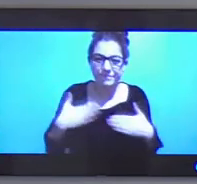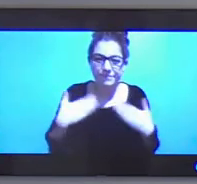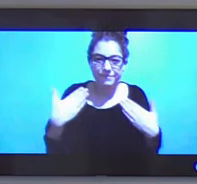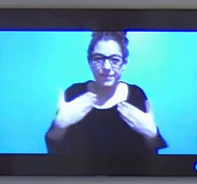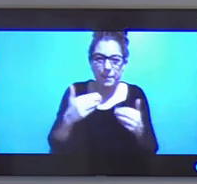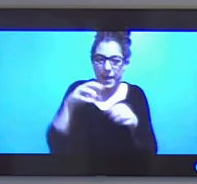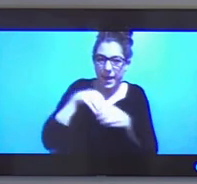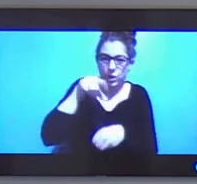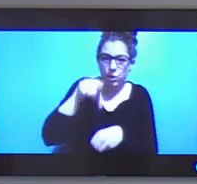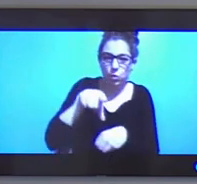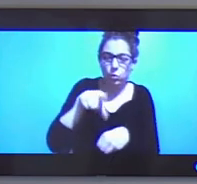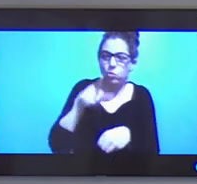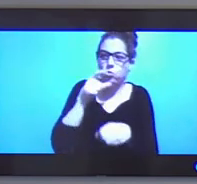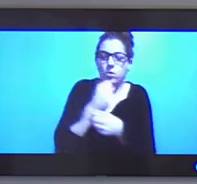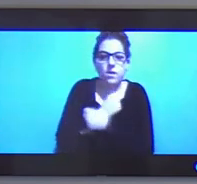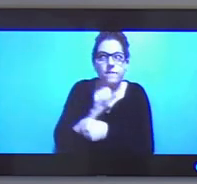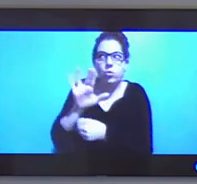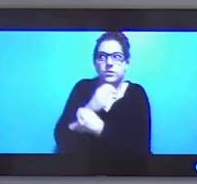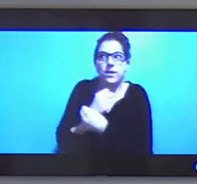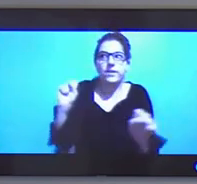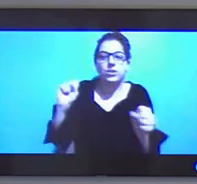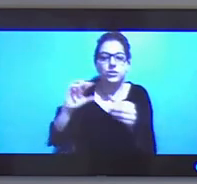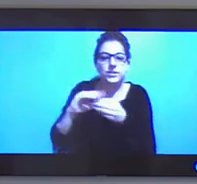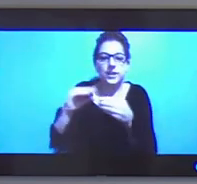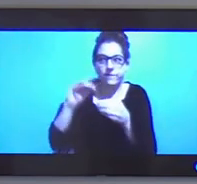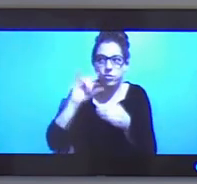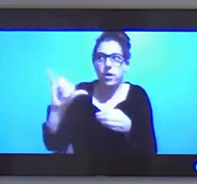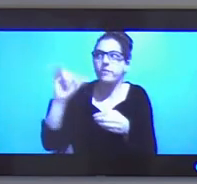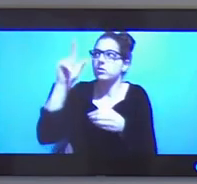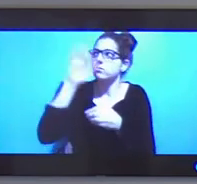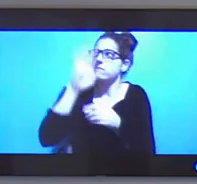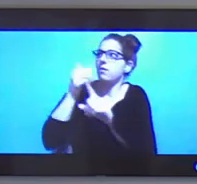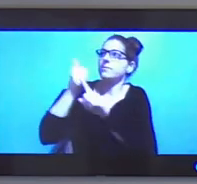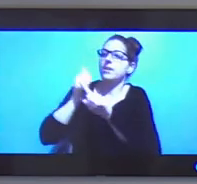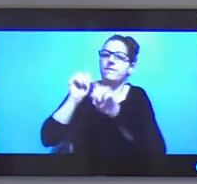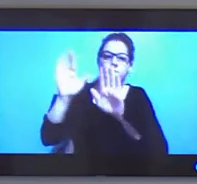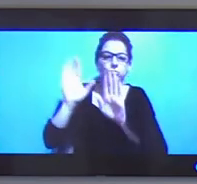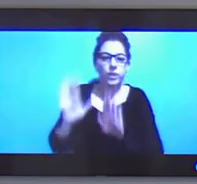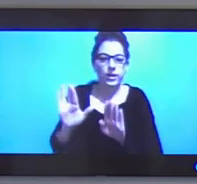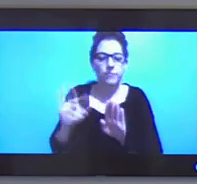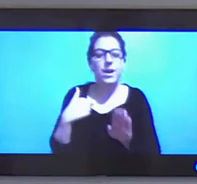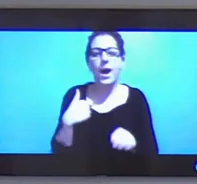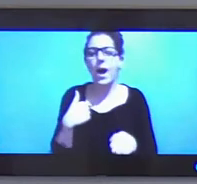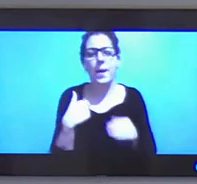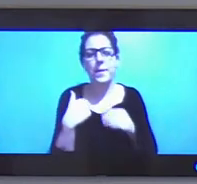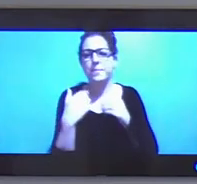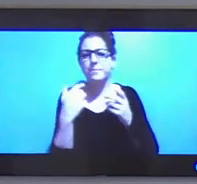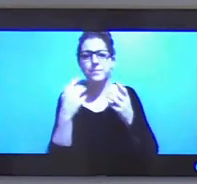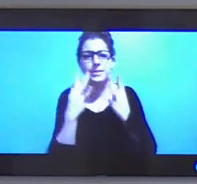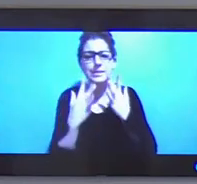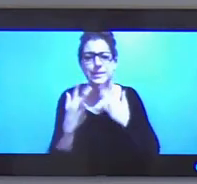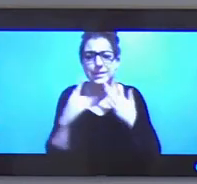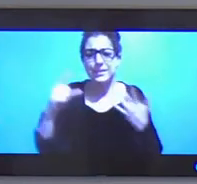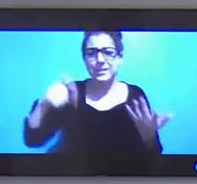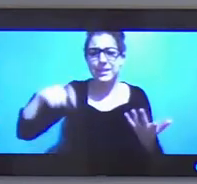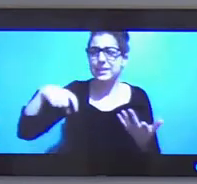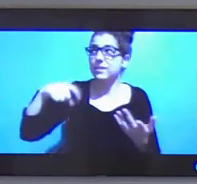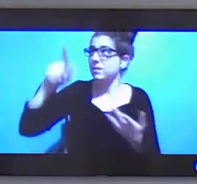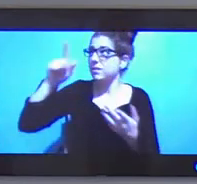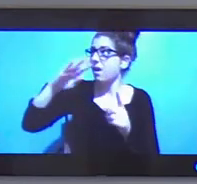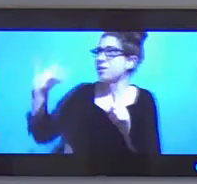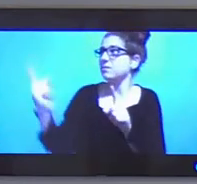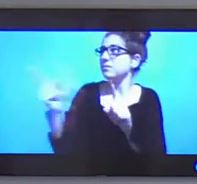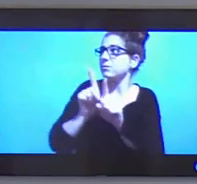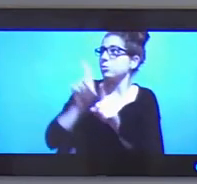your salvation say evermore, God is great. But I am poor and needy. Hasten to me, O God. You are my help and my